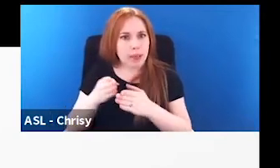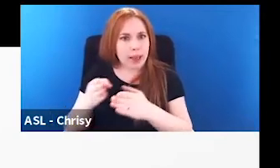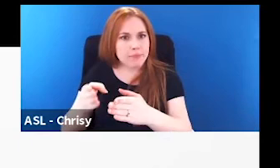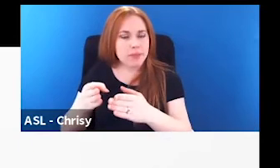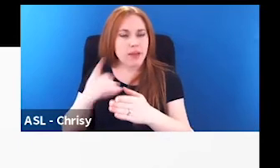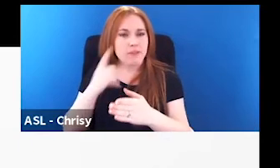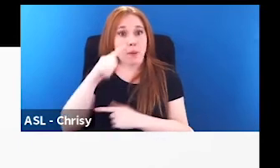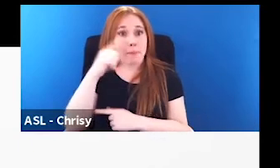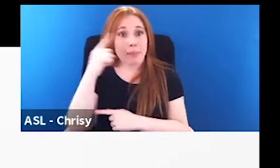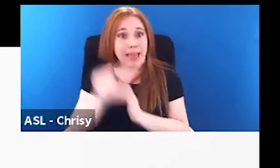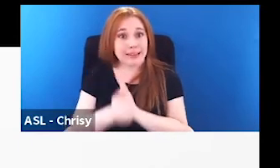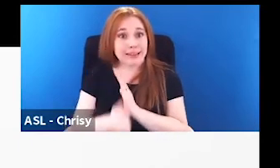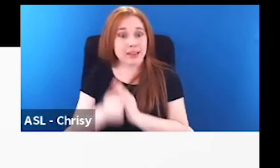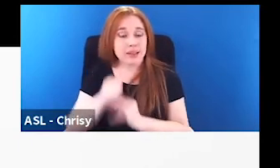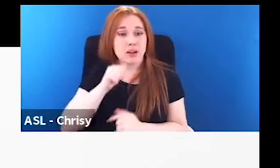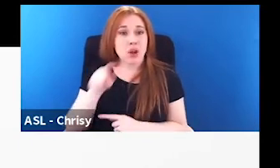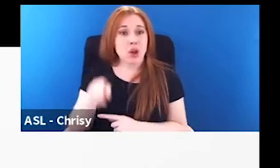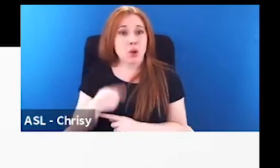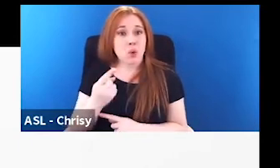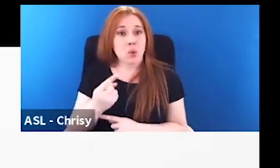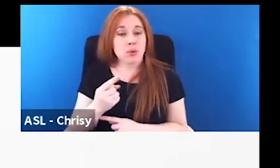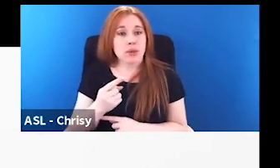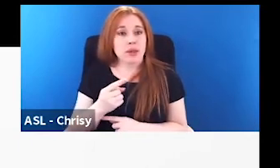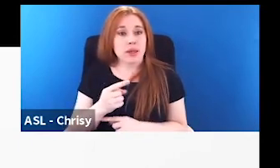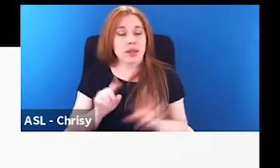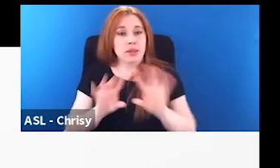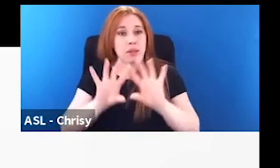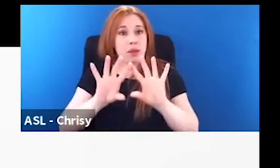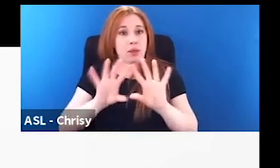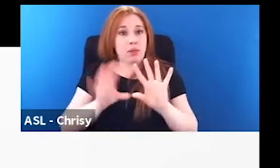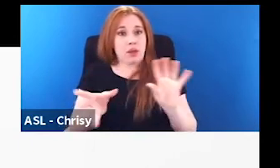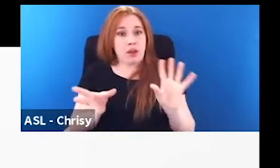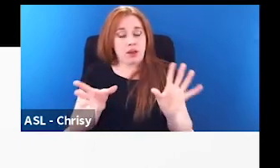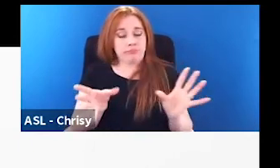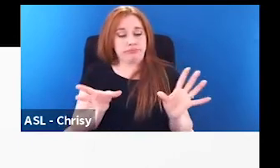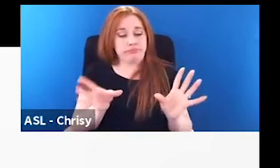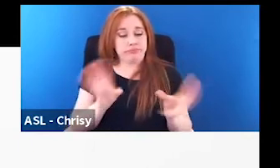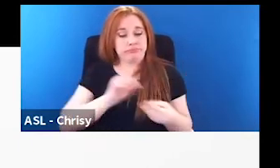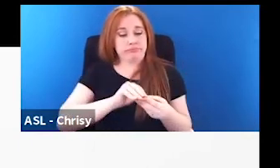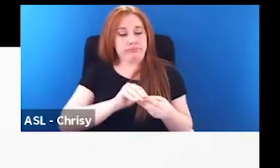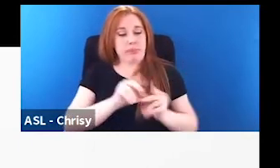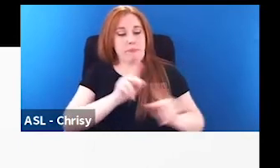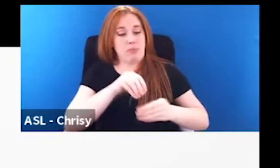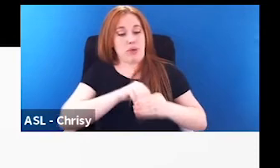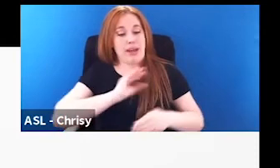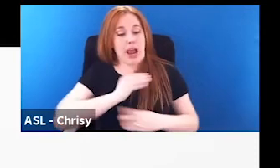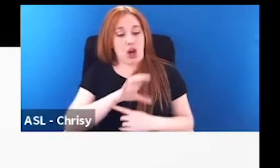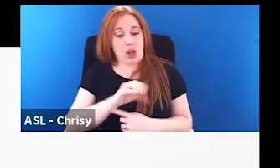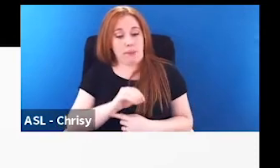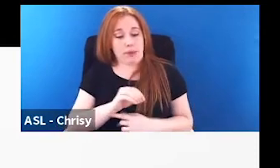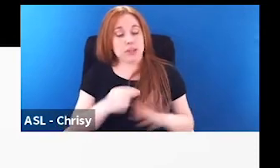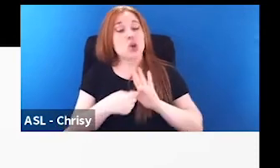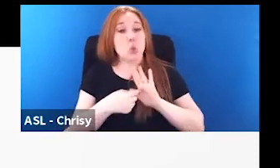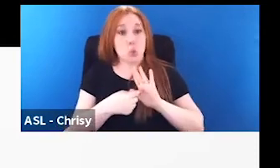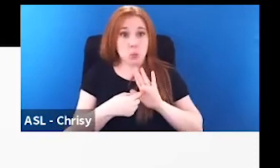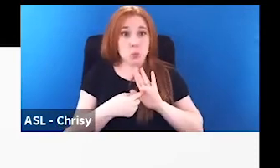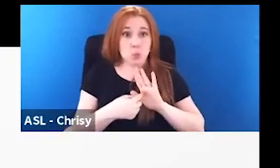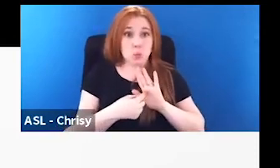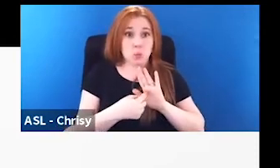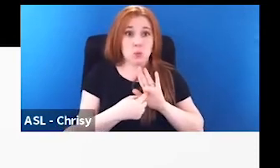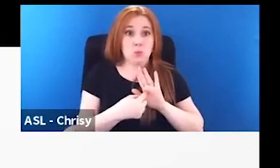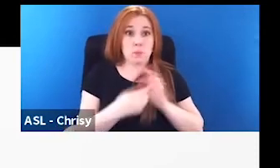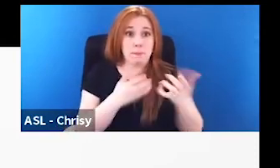talent, so that not only does the makeup of our companies reflect the target demographic